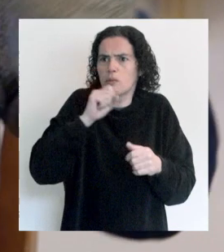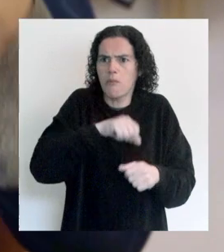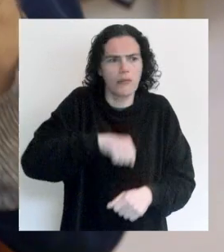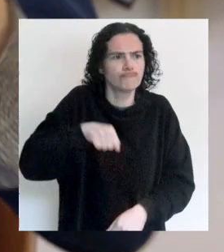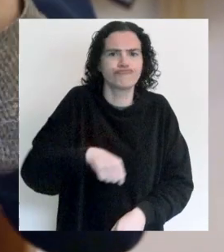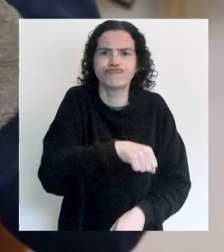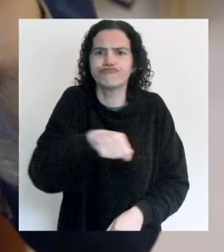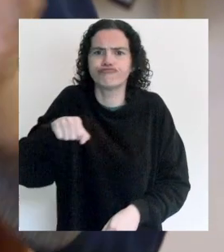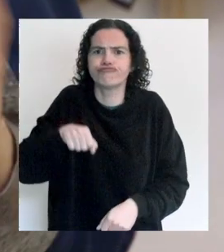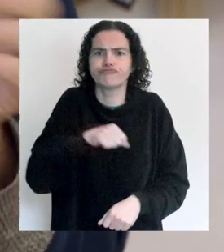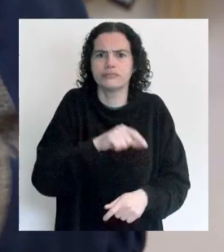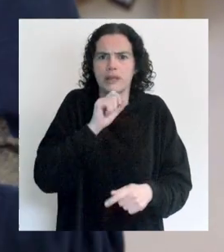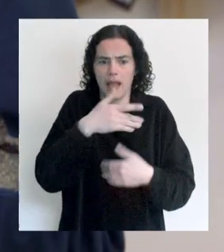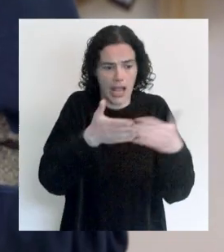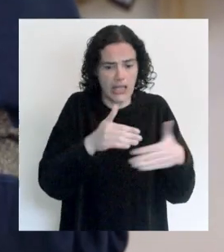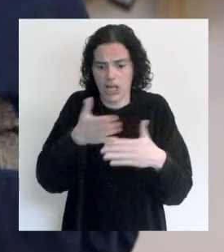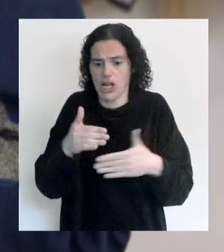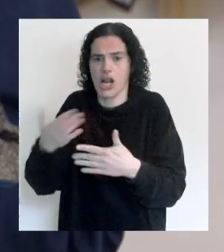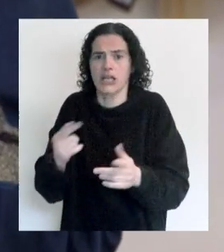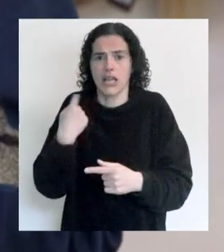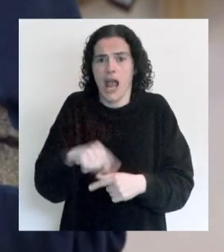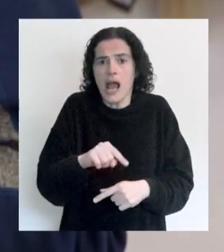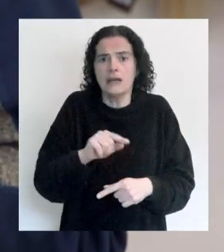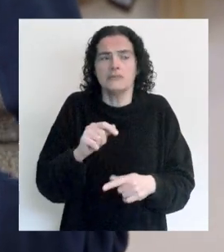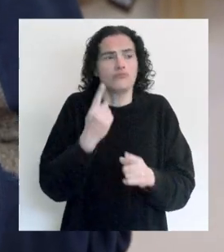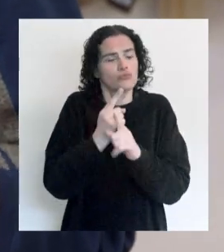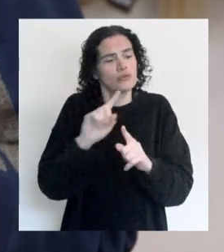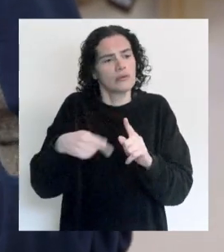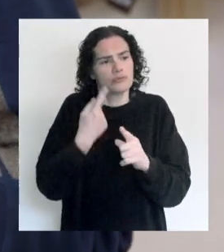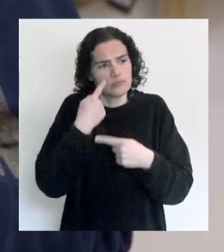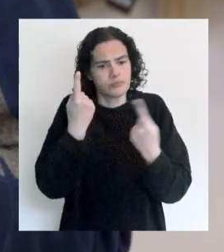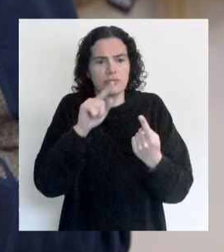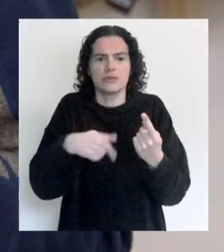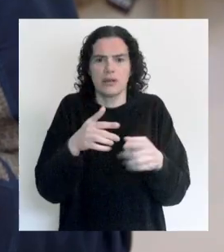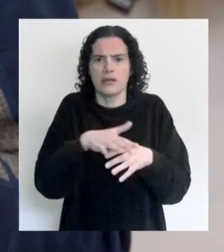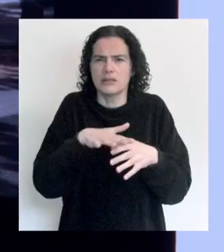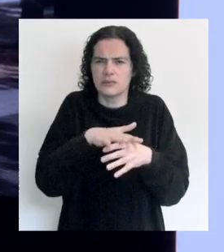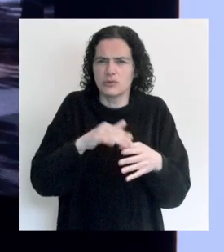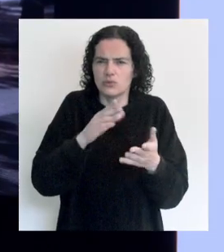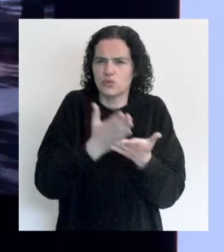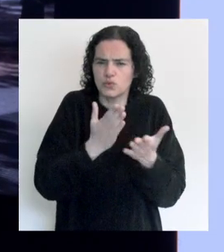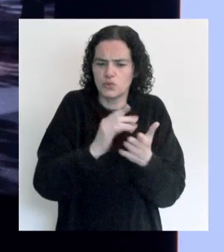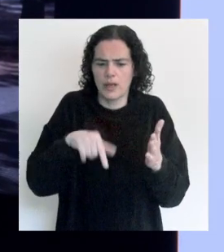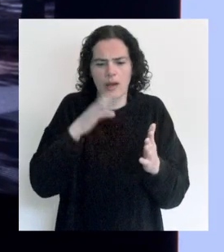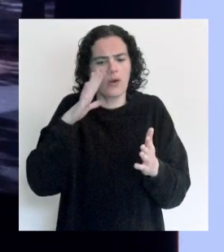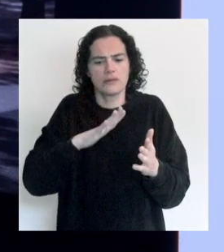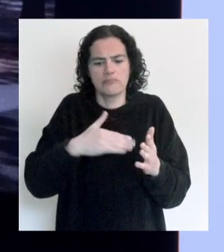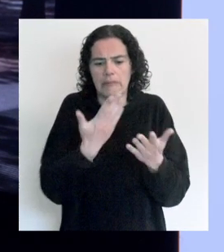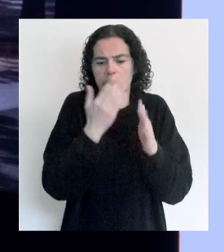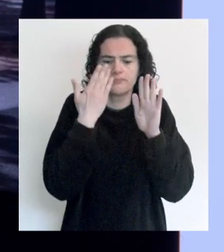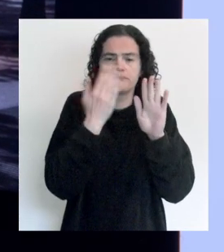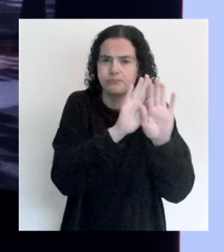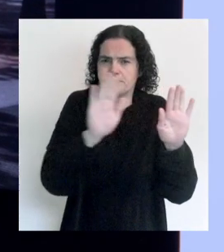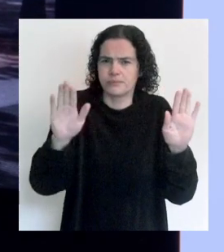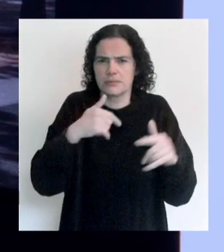right? A portable exhibition is this little box. At the same time, we show another case study, the hotel exhibition, where